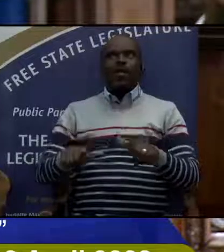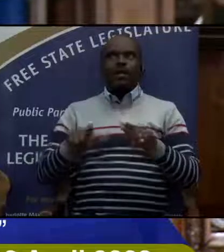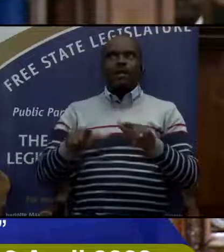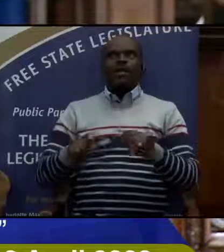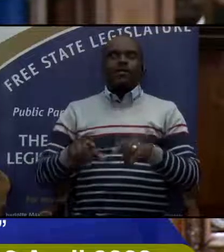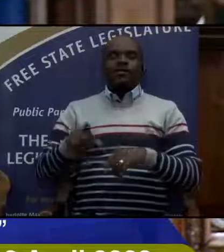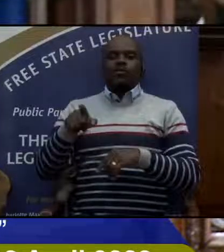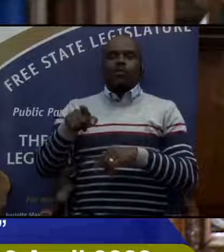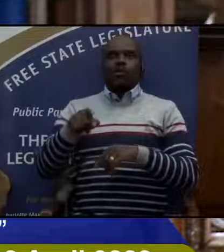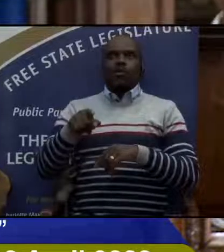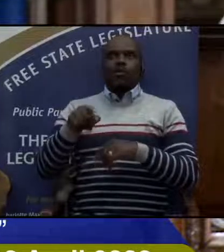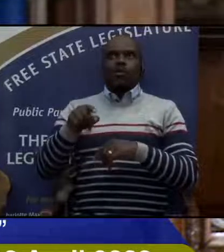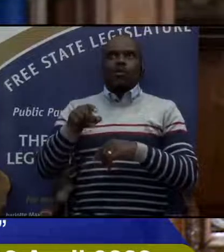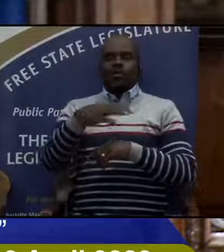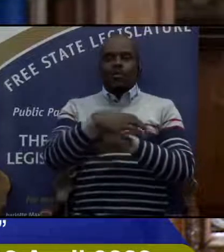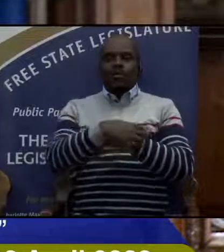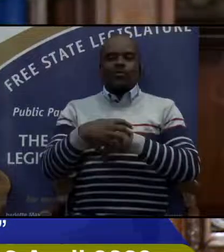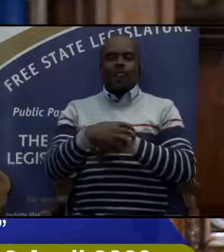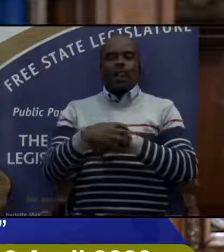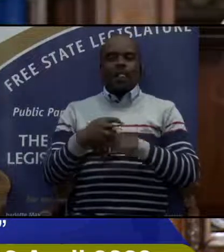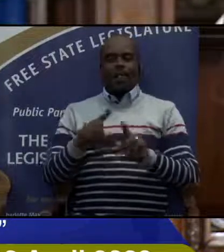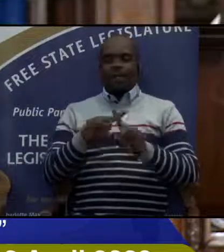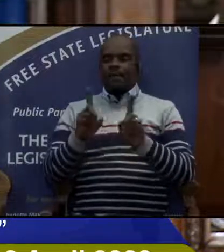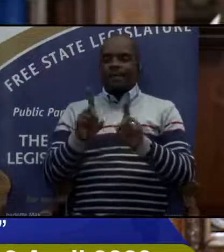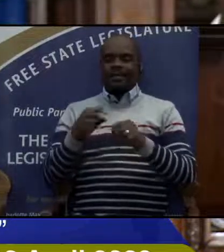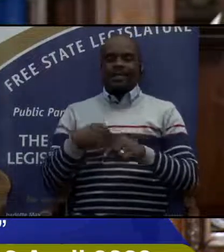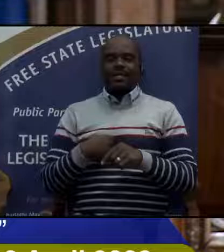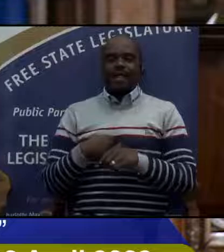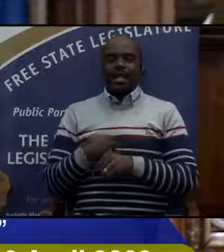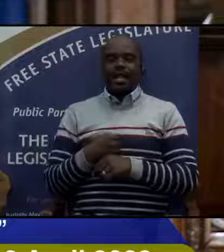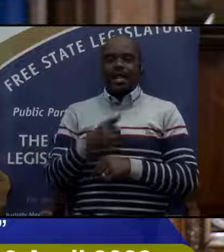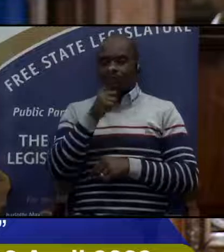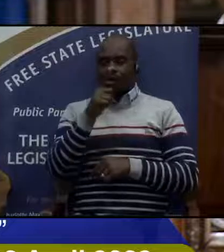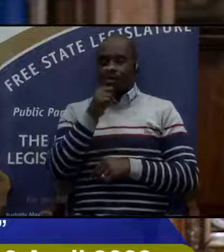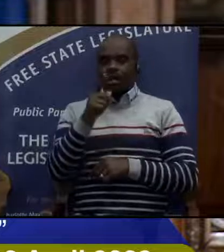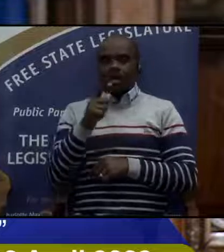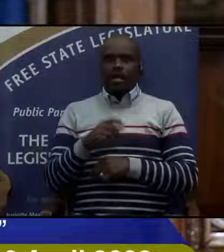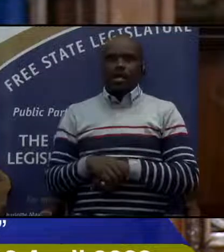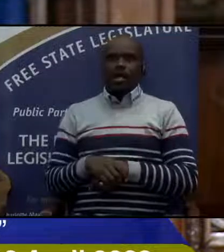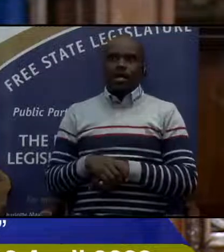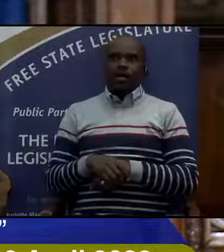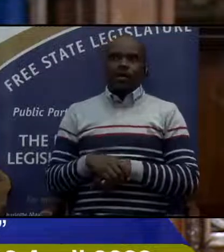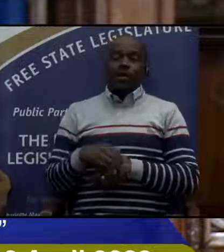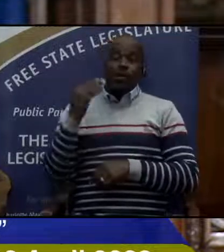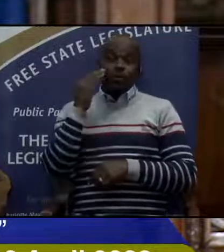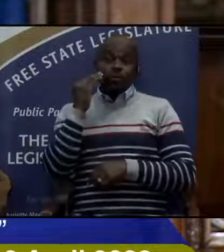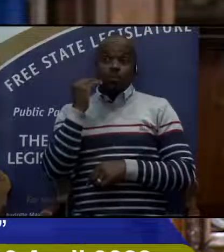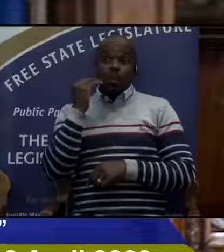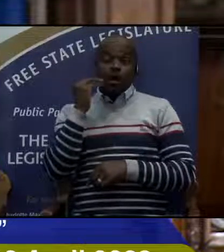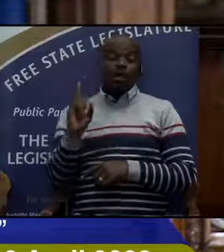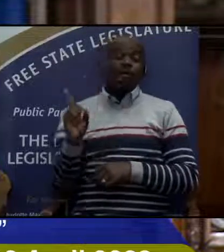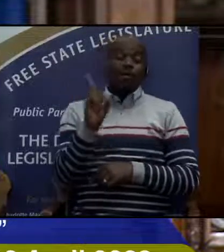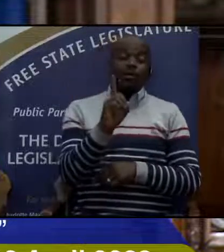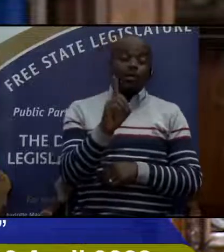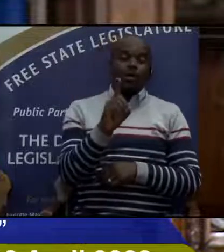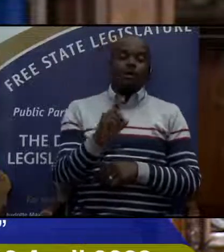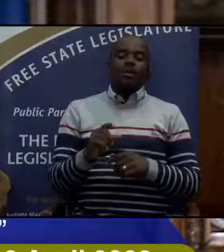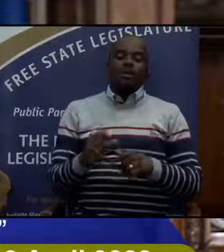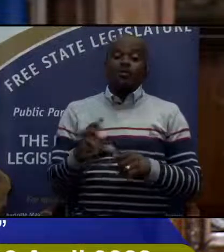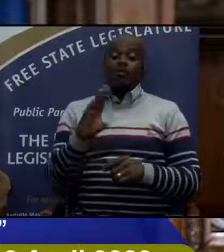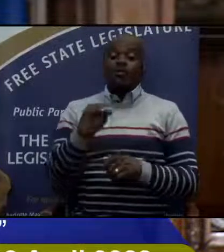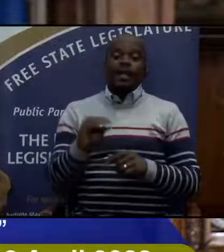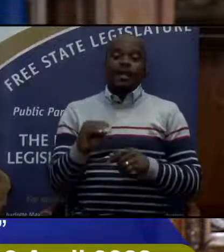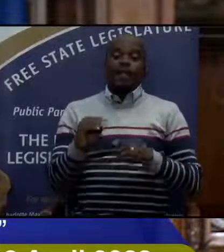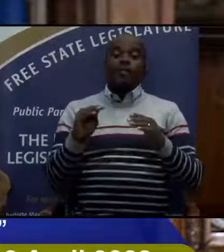I'm telling you, other white people ba fihlile mate ntsa dula mo, generations after generations, ba thola